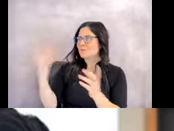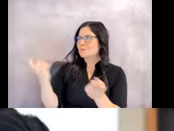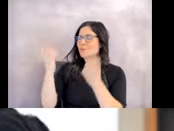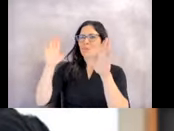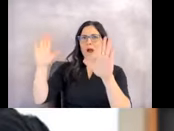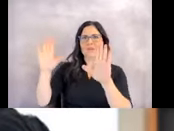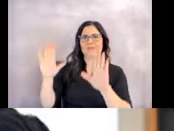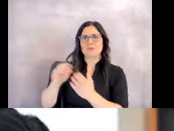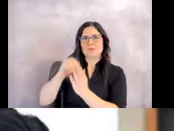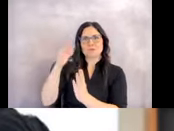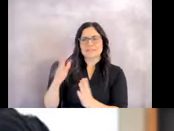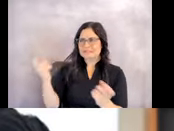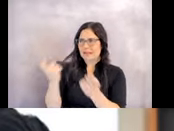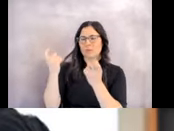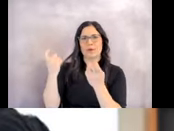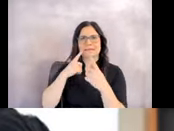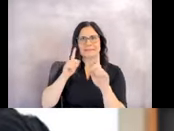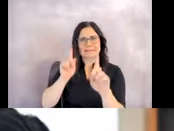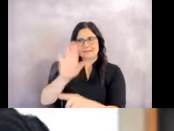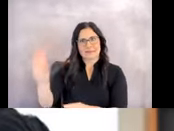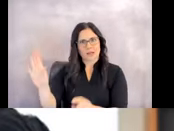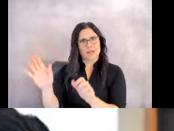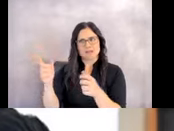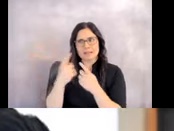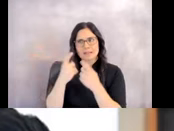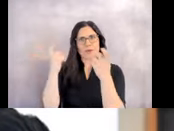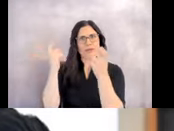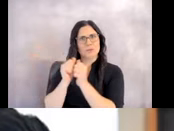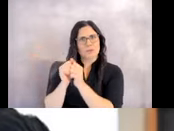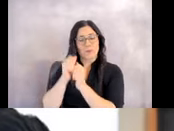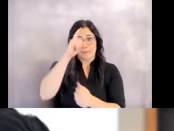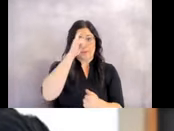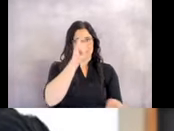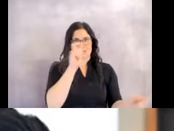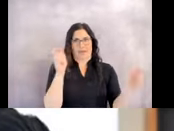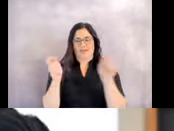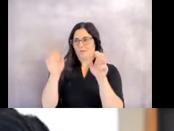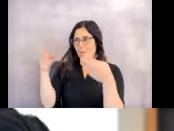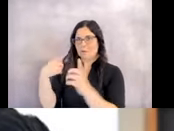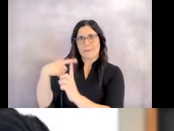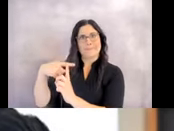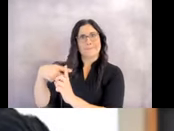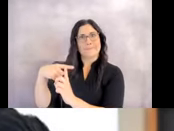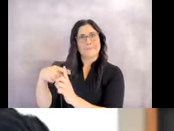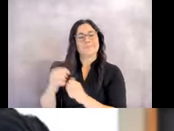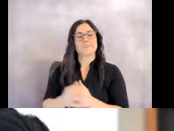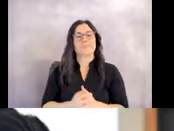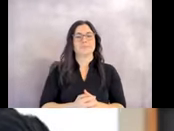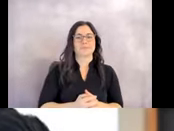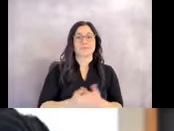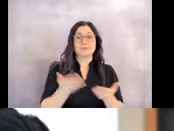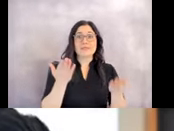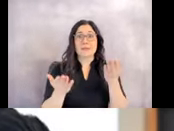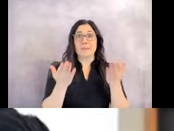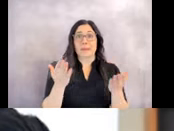the successes with our students. That's a mindset change. And it means somebody in that group